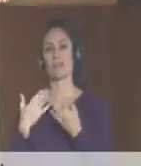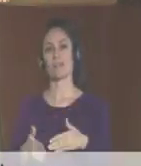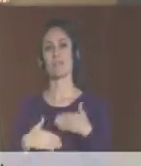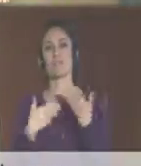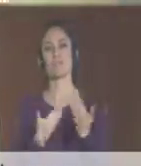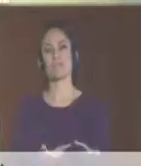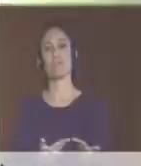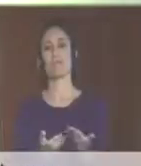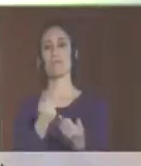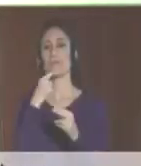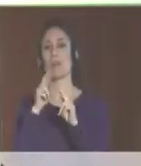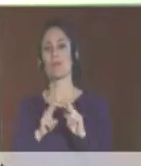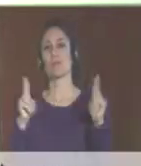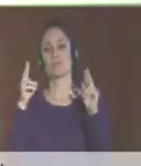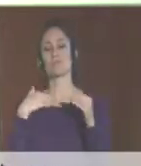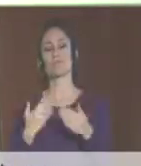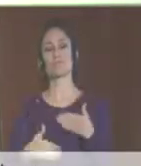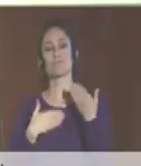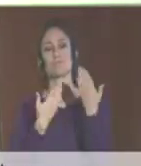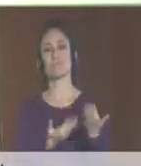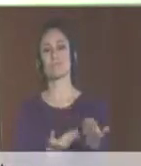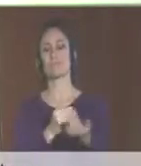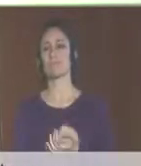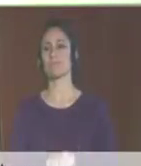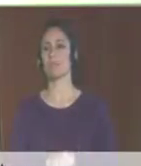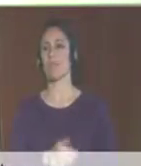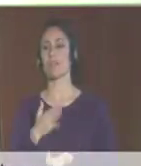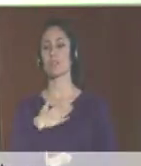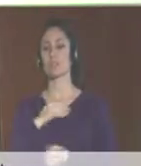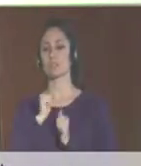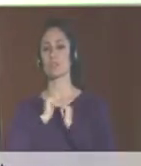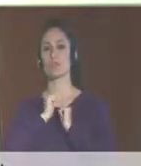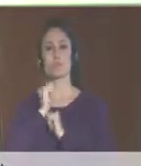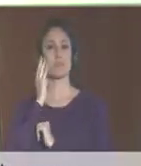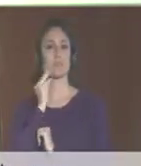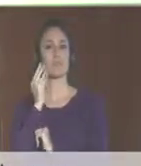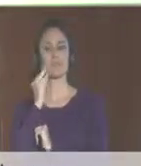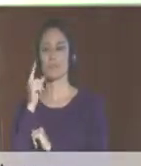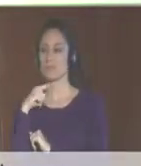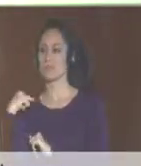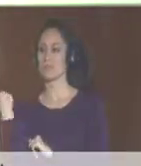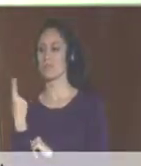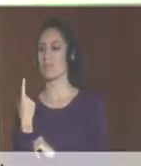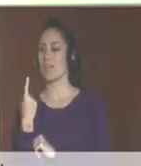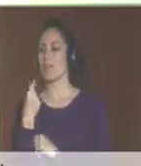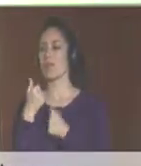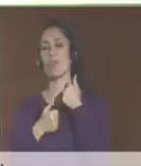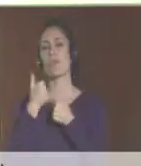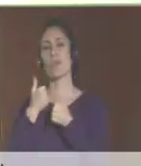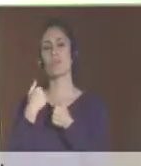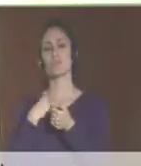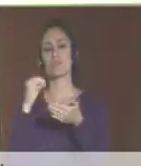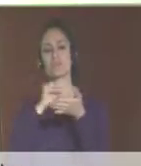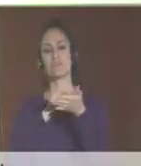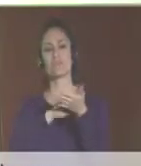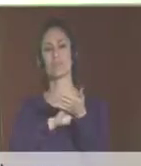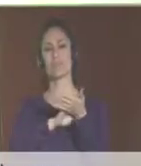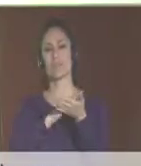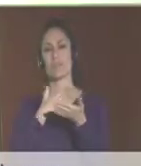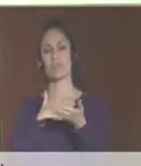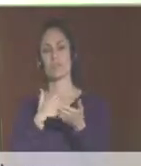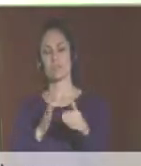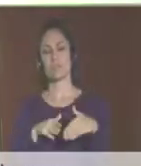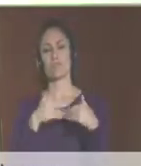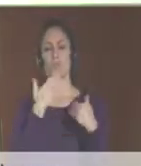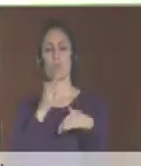we were sitting as mayors, putting forth to the UN from our experience, which